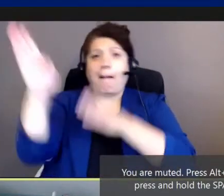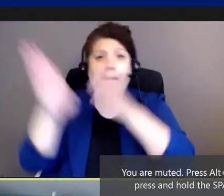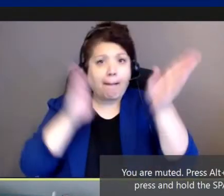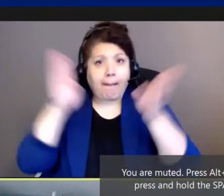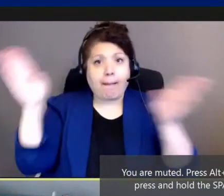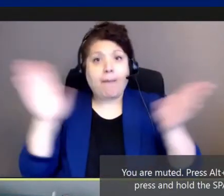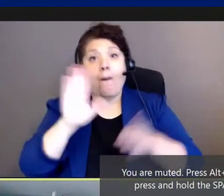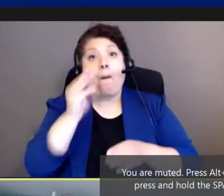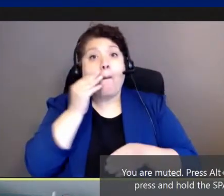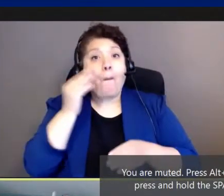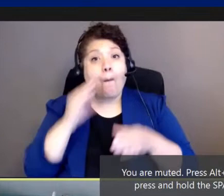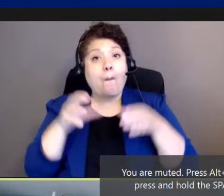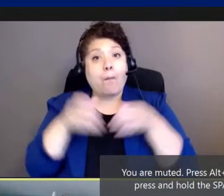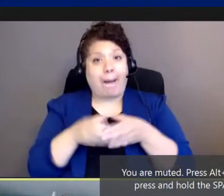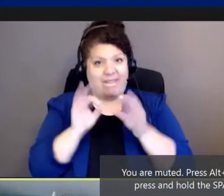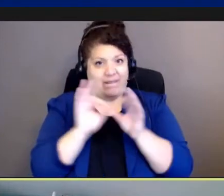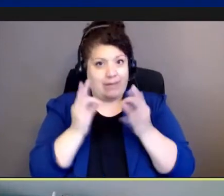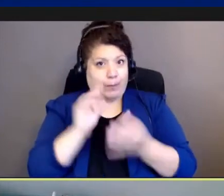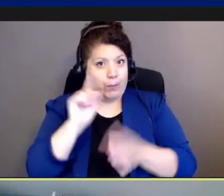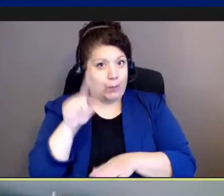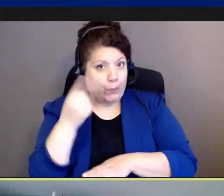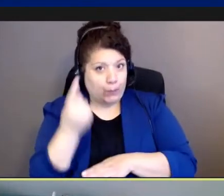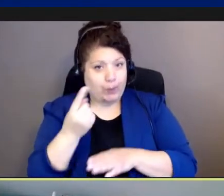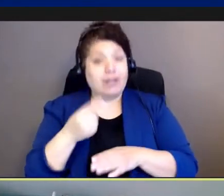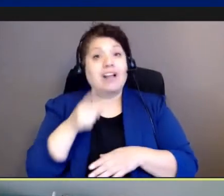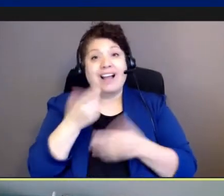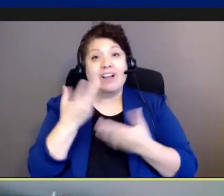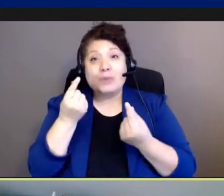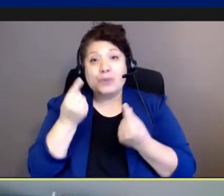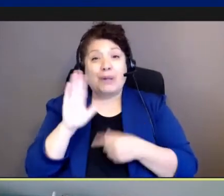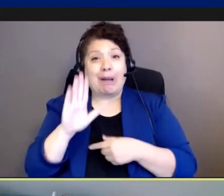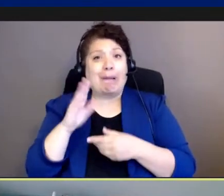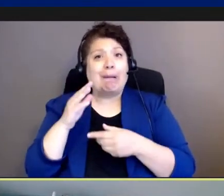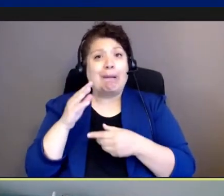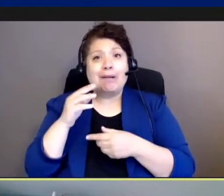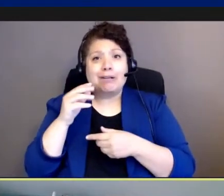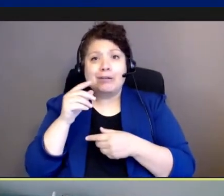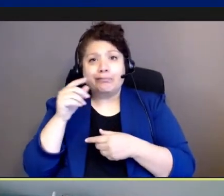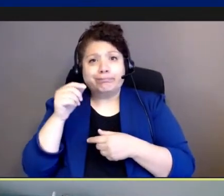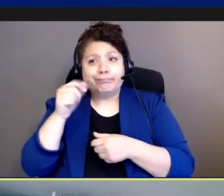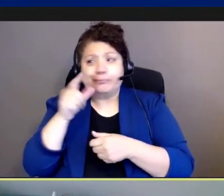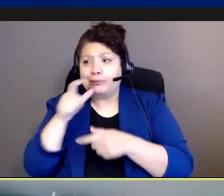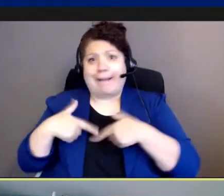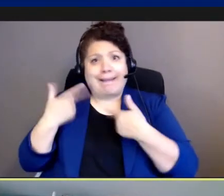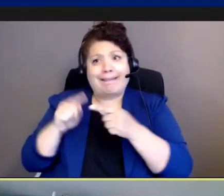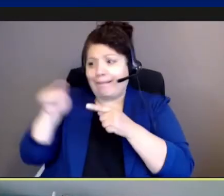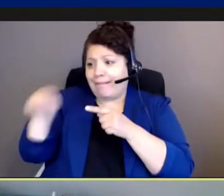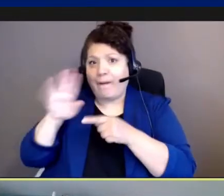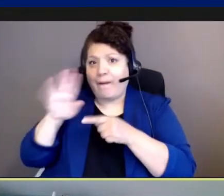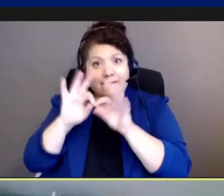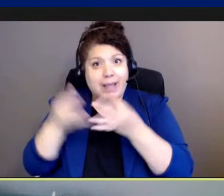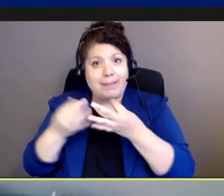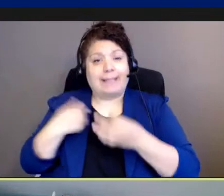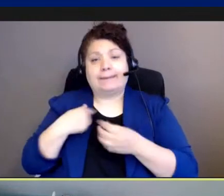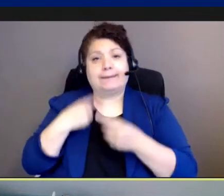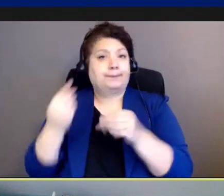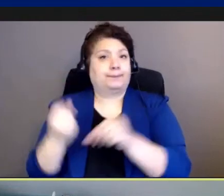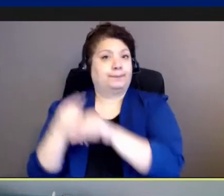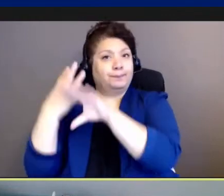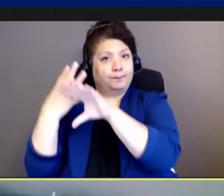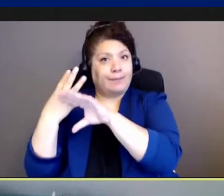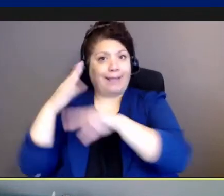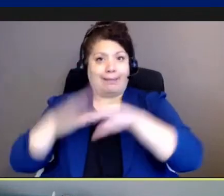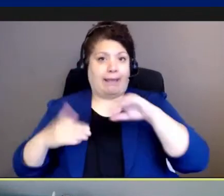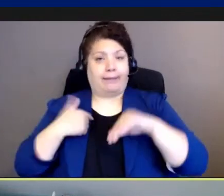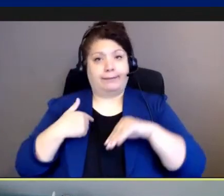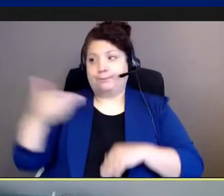household only, and connect with extended family and friends virtually instead of in person. Although current provincial